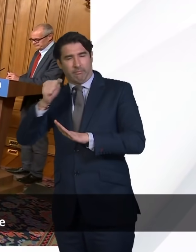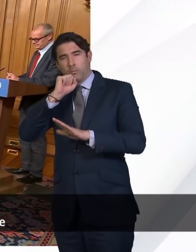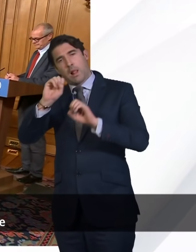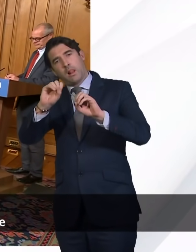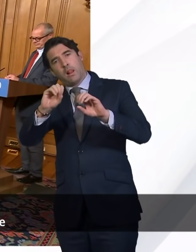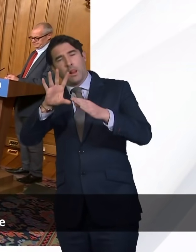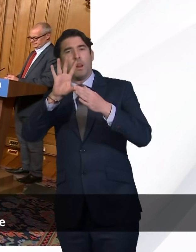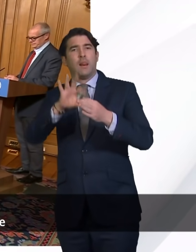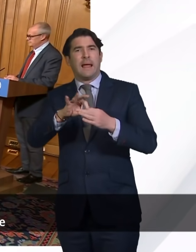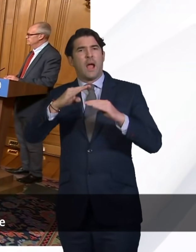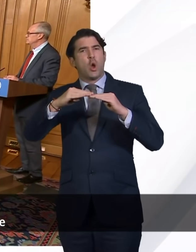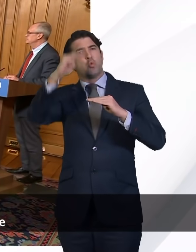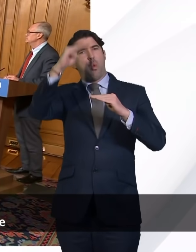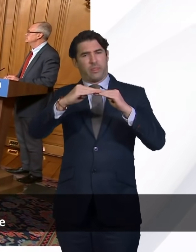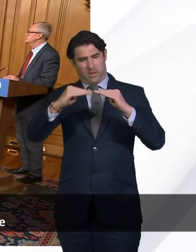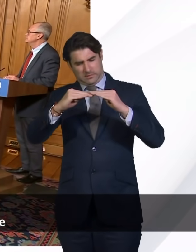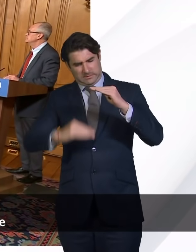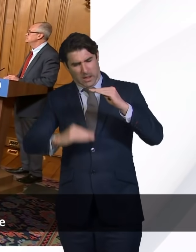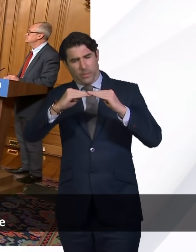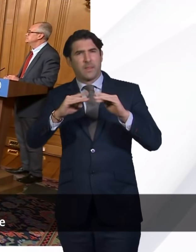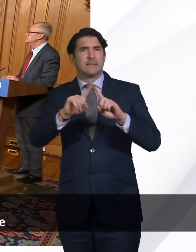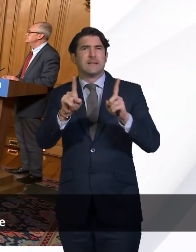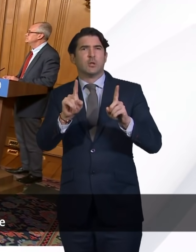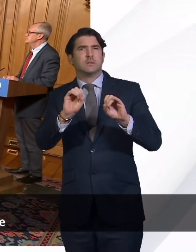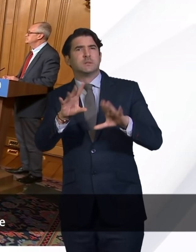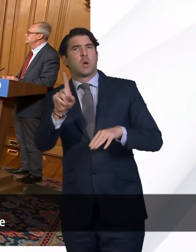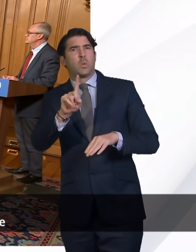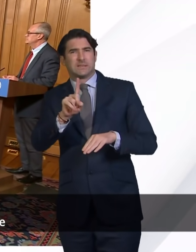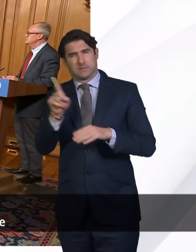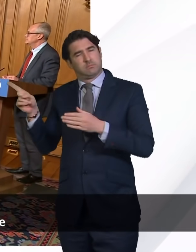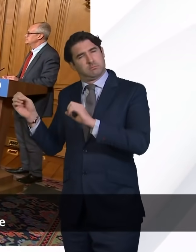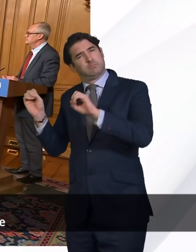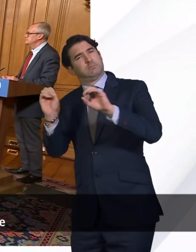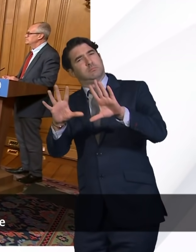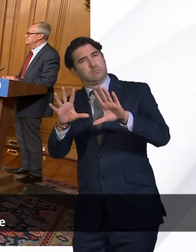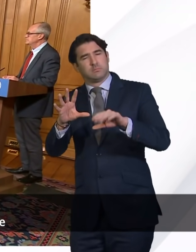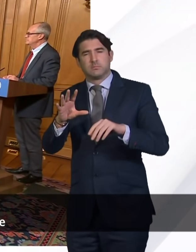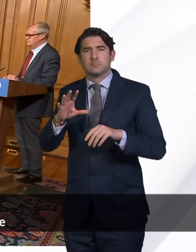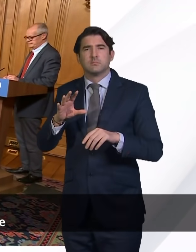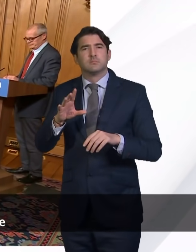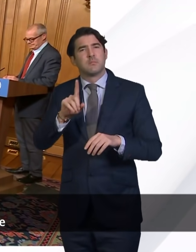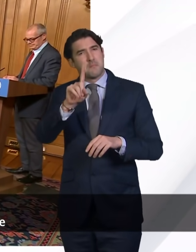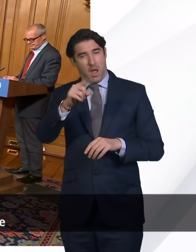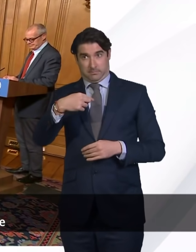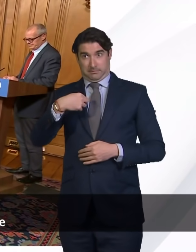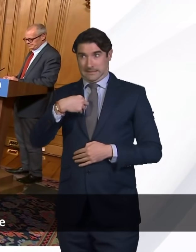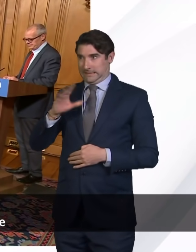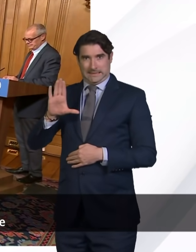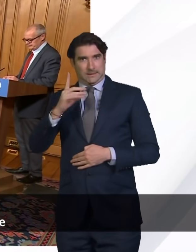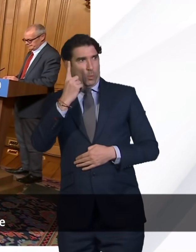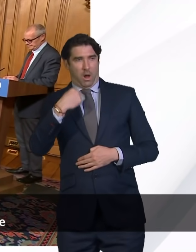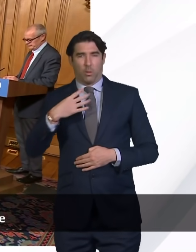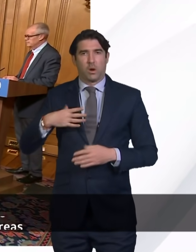disease between now and March the 21st. But clearly, one point I would make